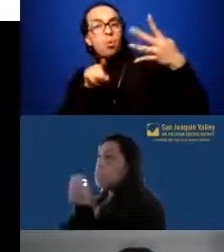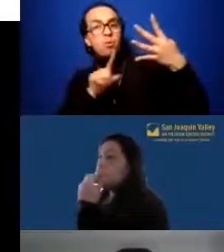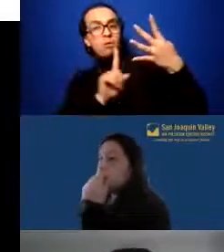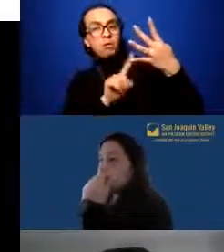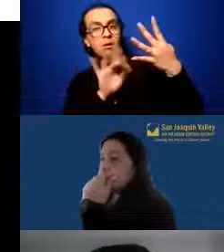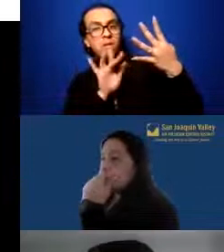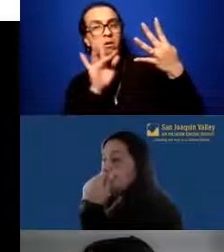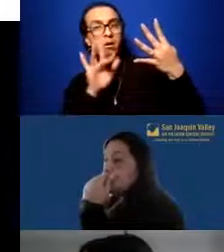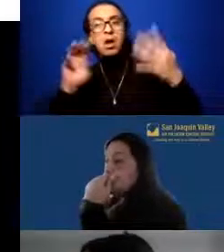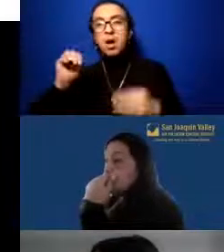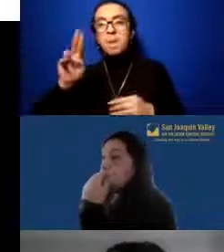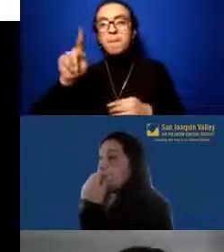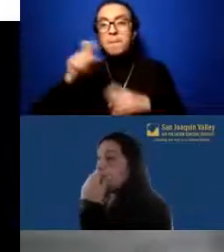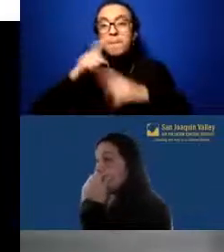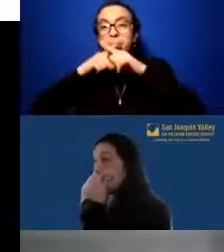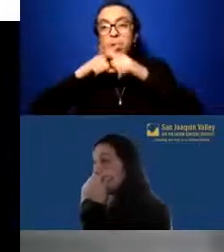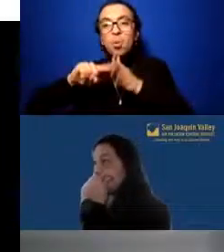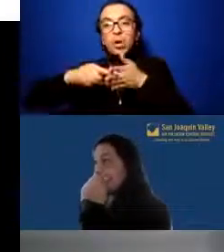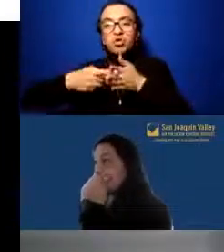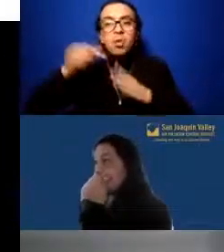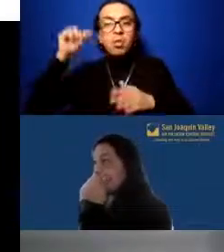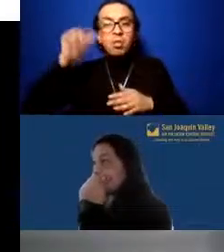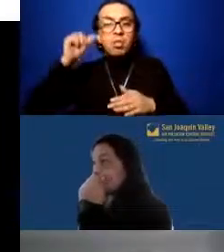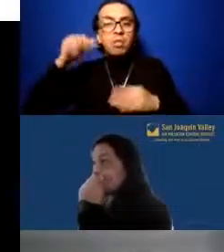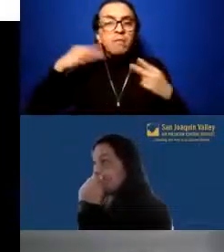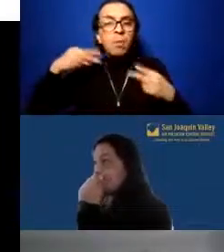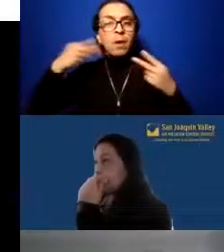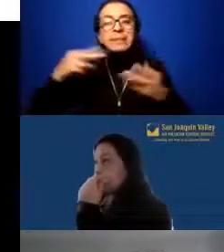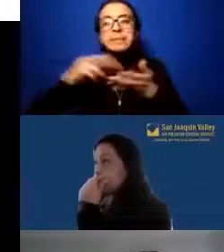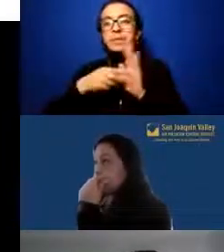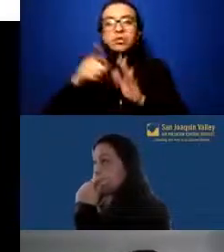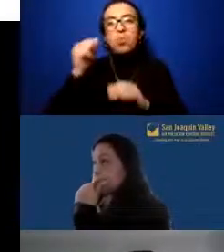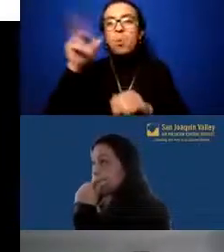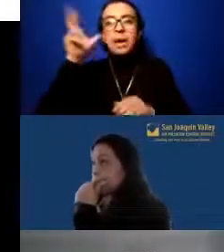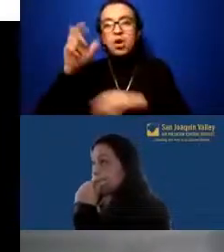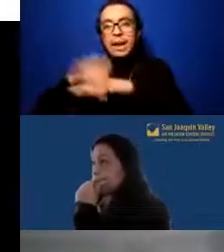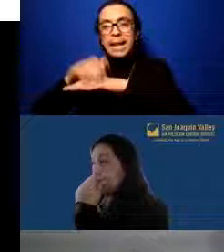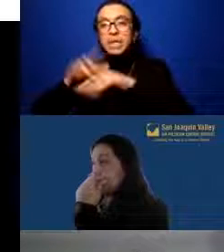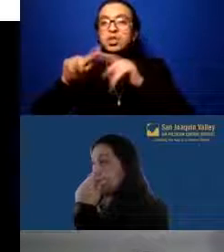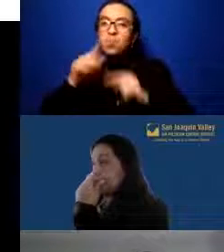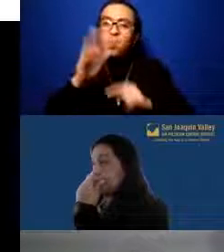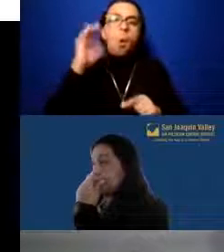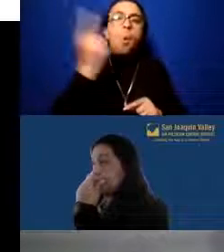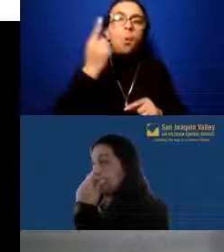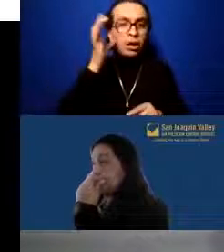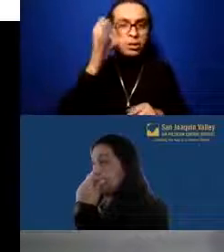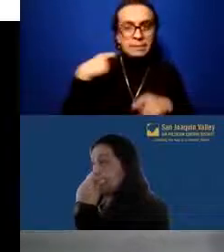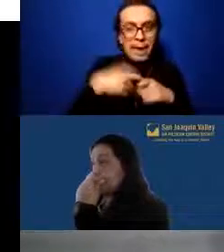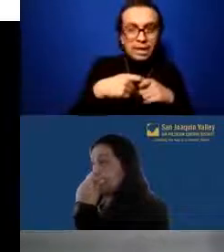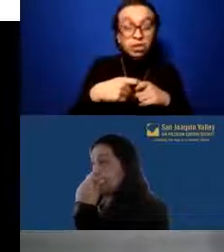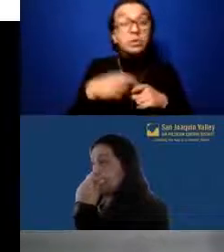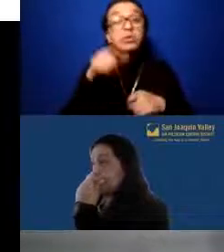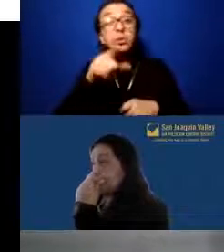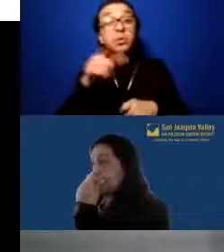to one voice. However, if you're on English, you will not silence the original audio. Once you are done, then you will select